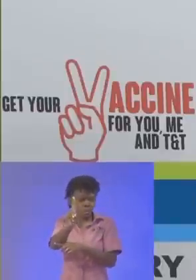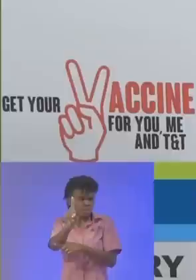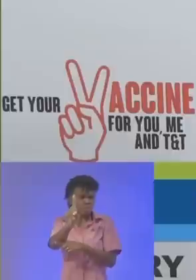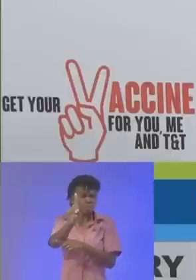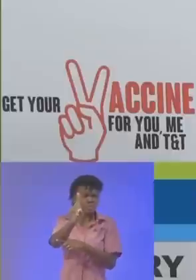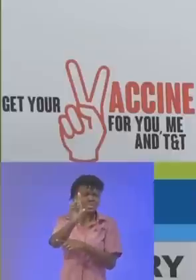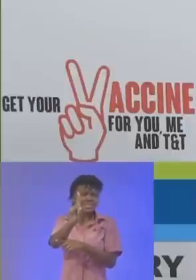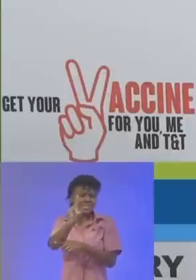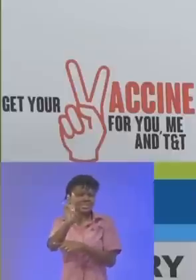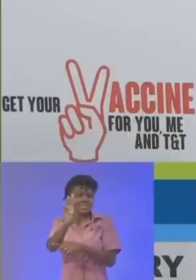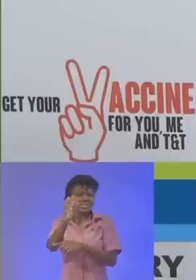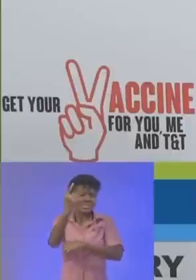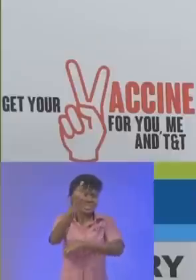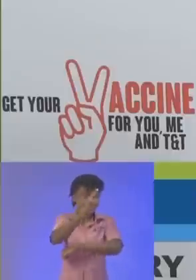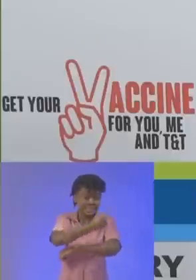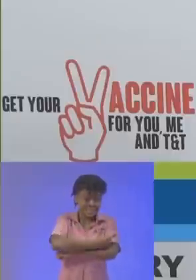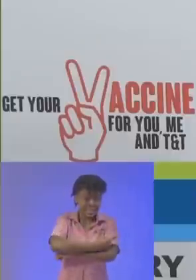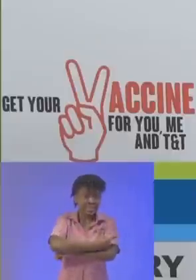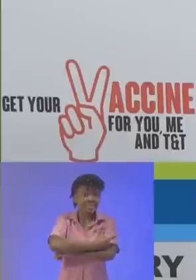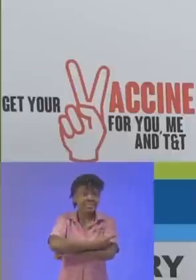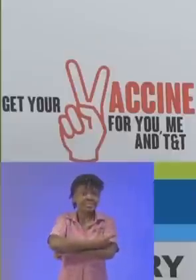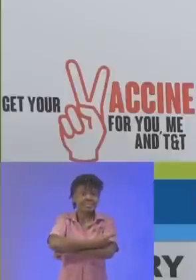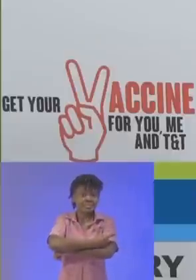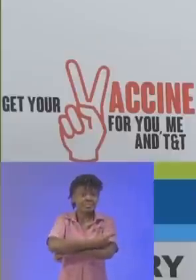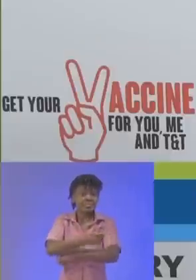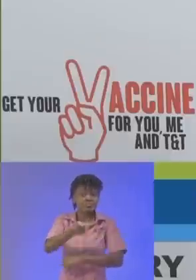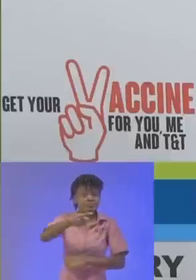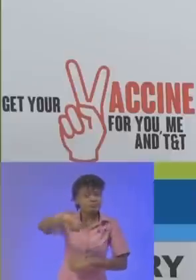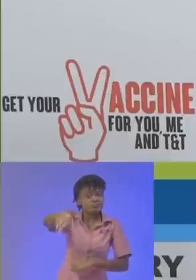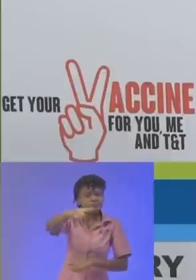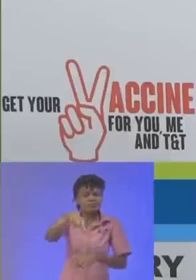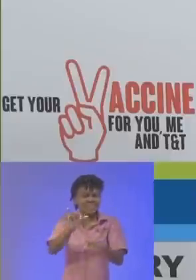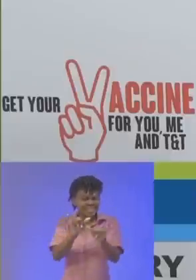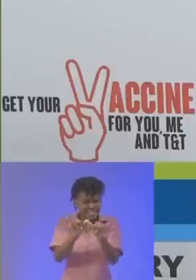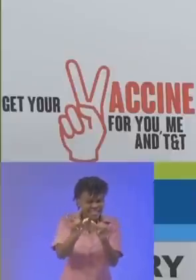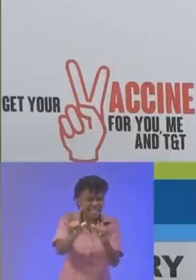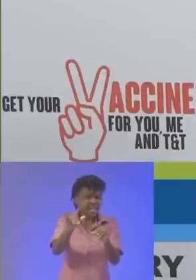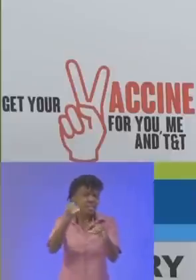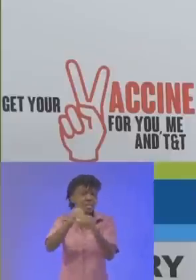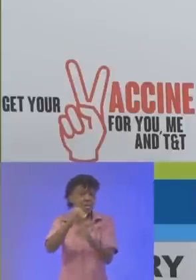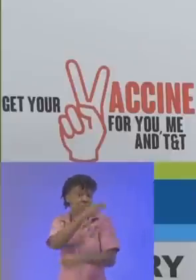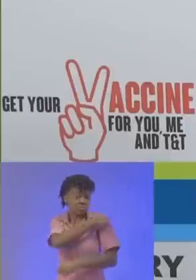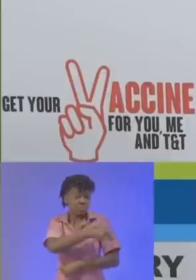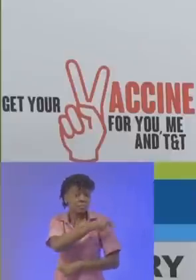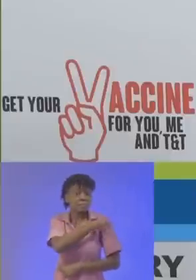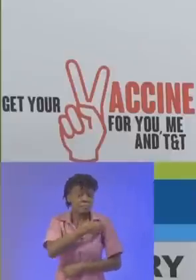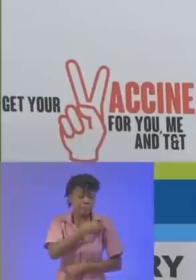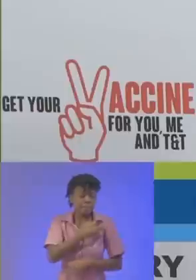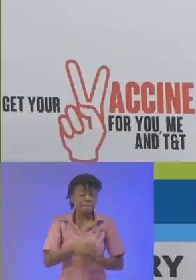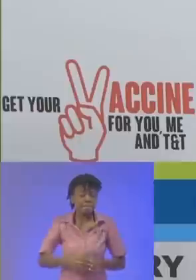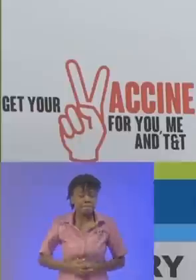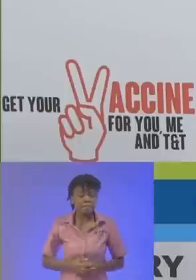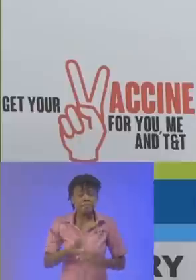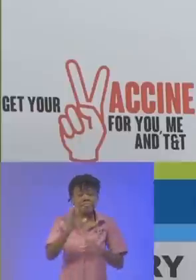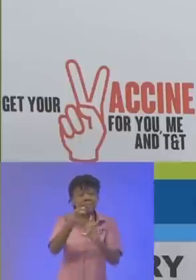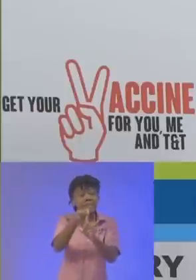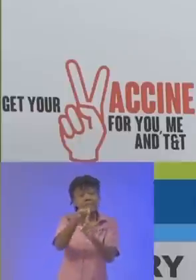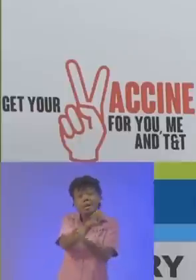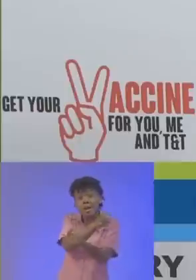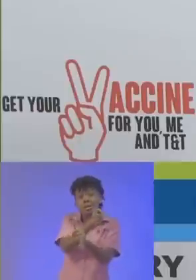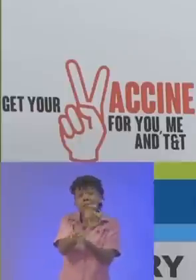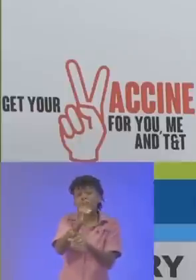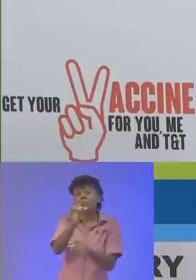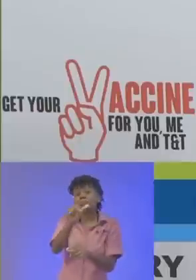The peak occupancy occurred between the 21st and the 23rd of December, and